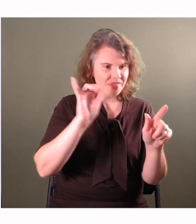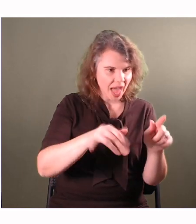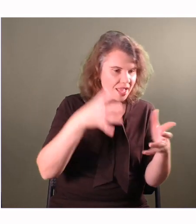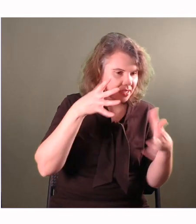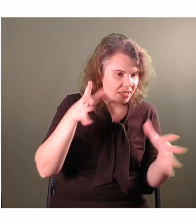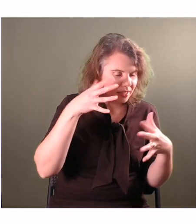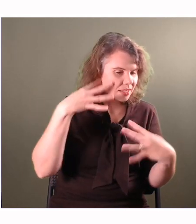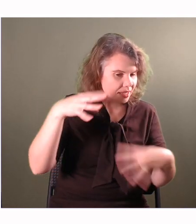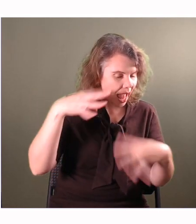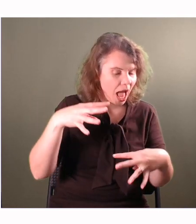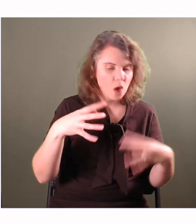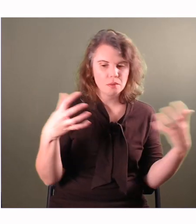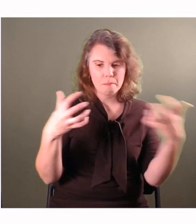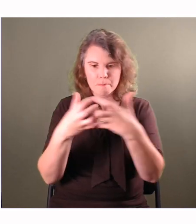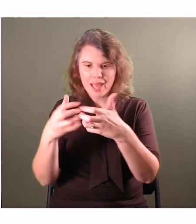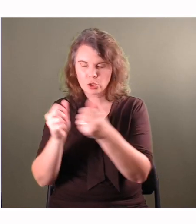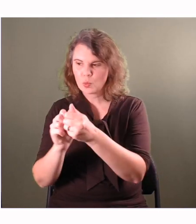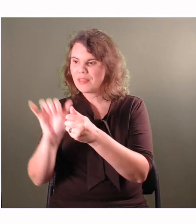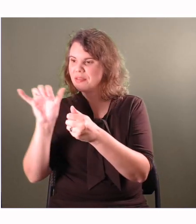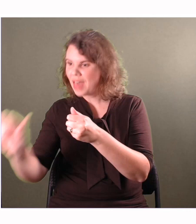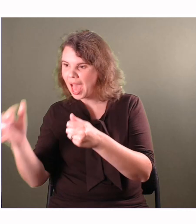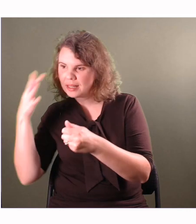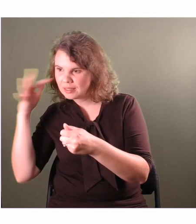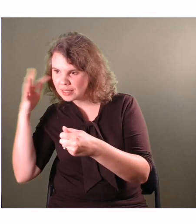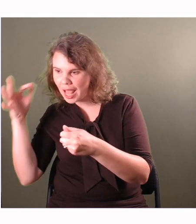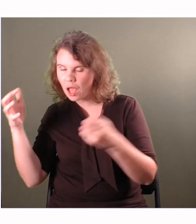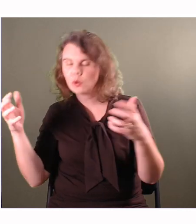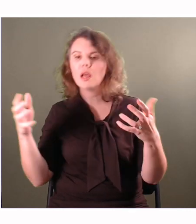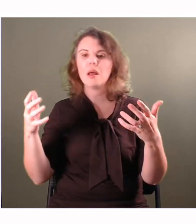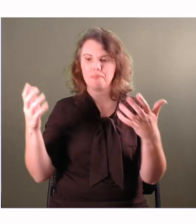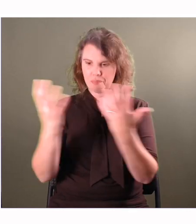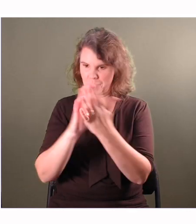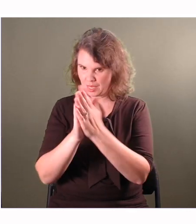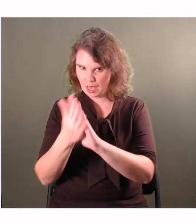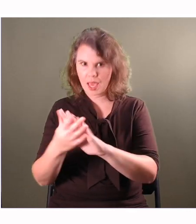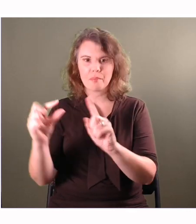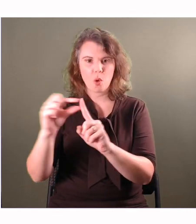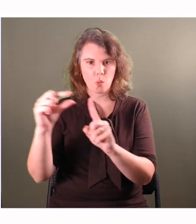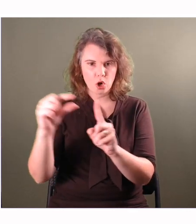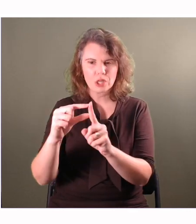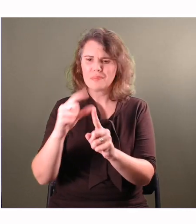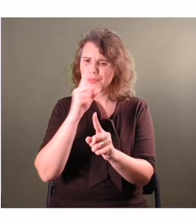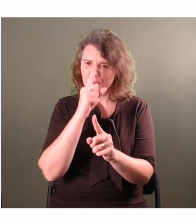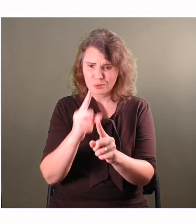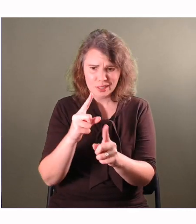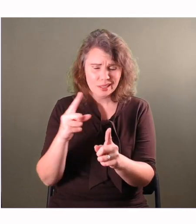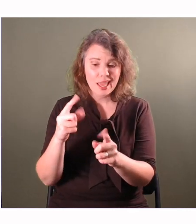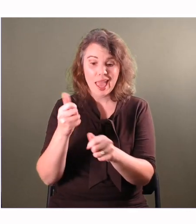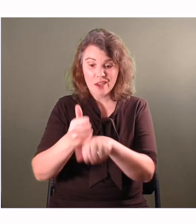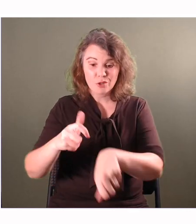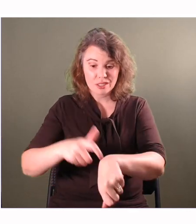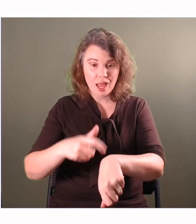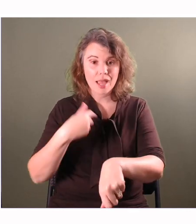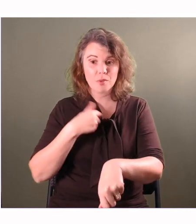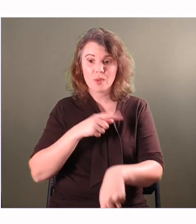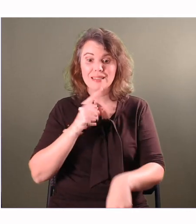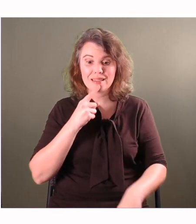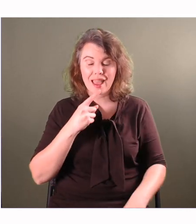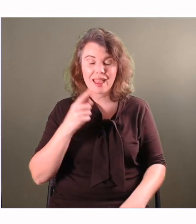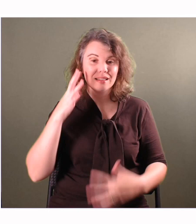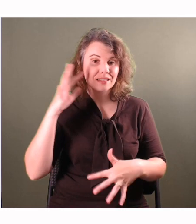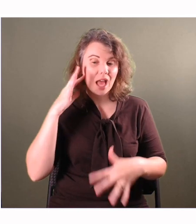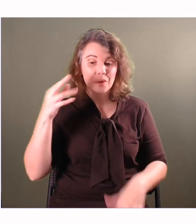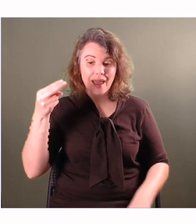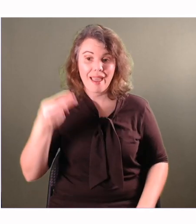in the syllable frame. The phonotactic regularity effect arises simply because we have a lifetime of experience